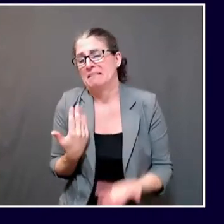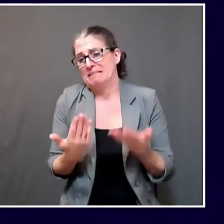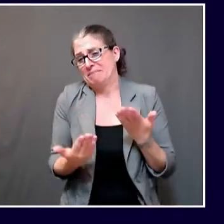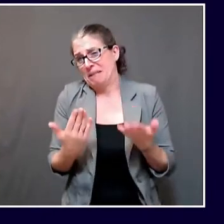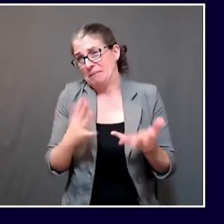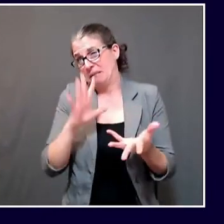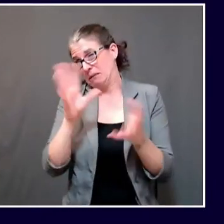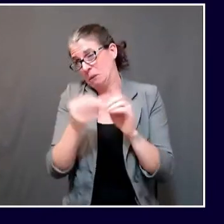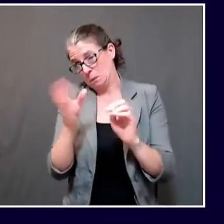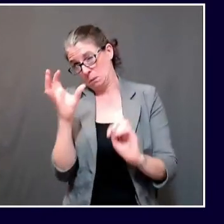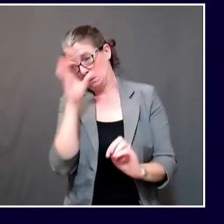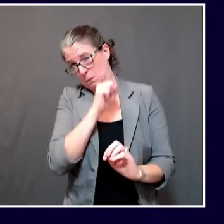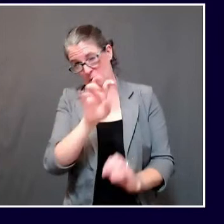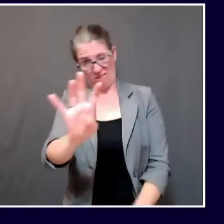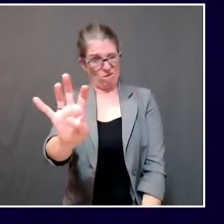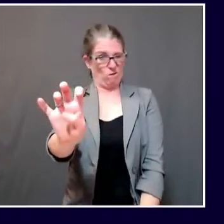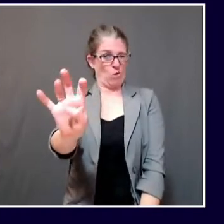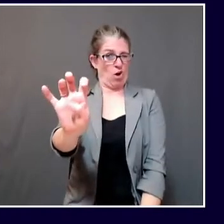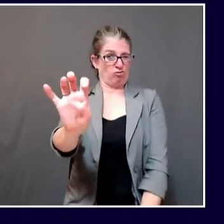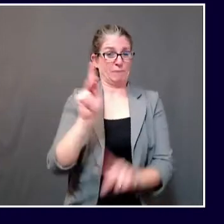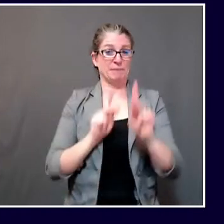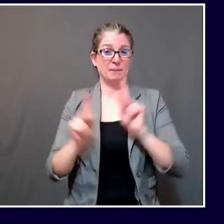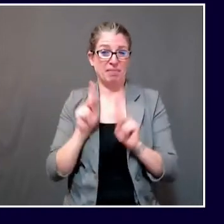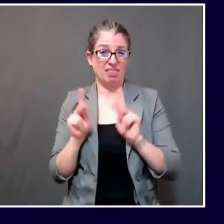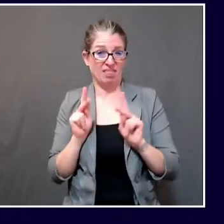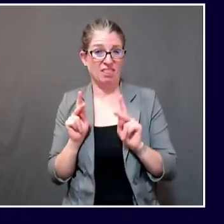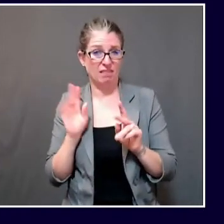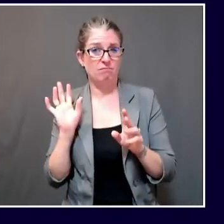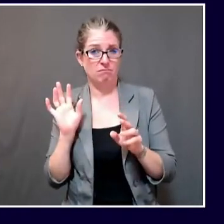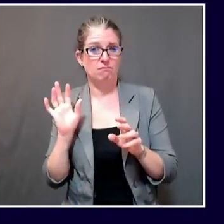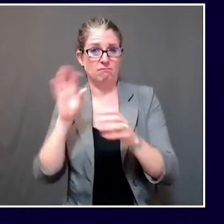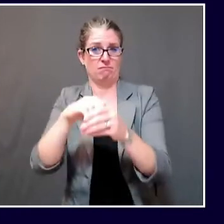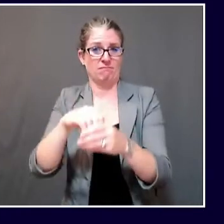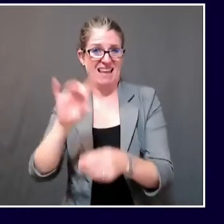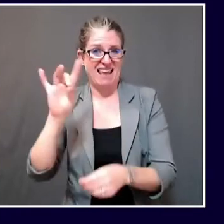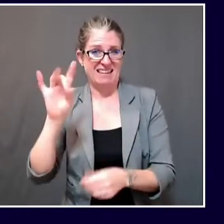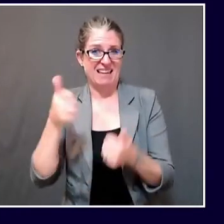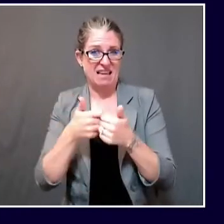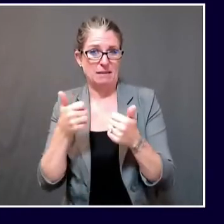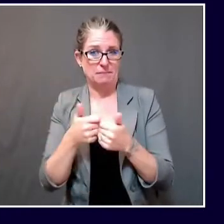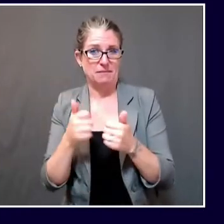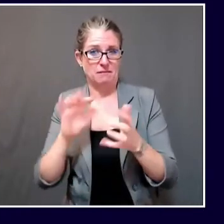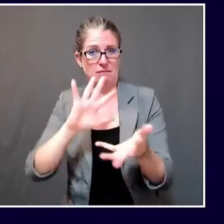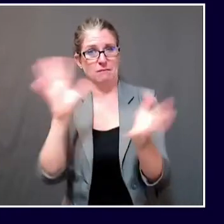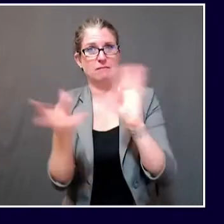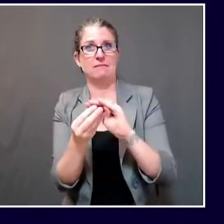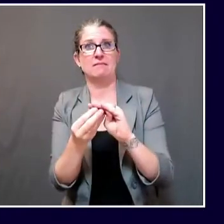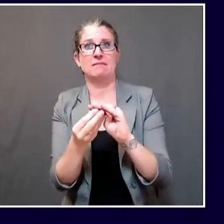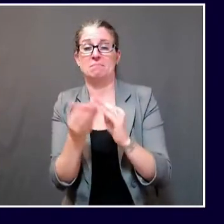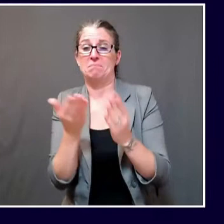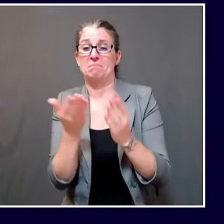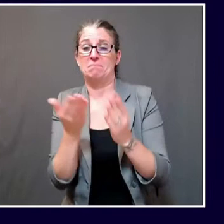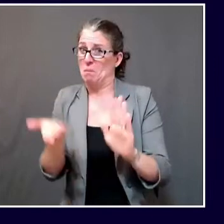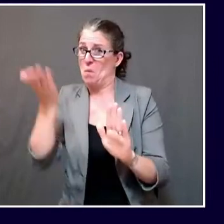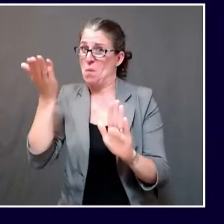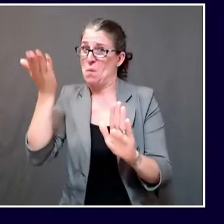very, very, very early estimate, Joe. It could change upwards or downwards.